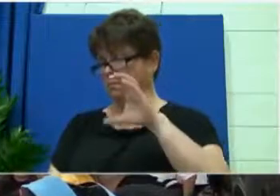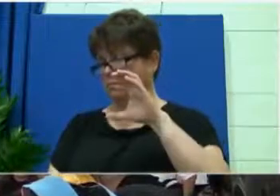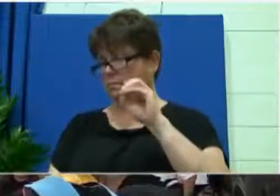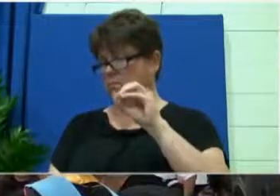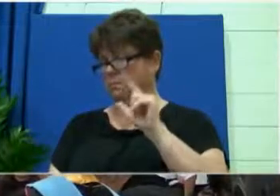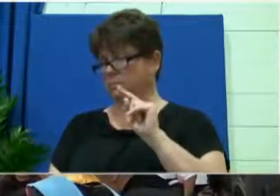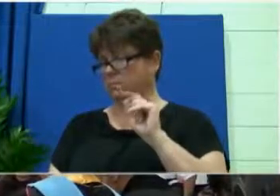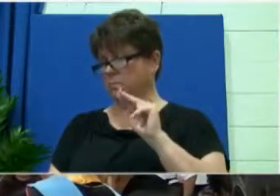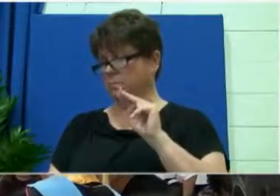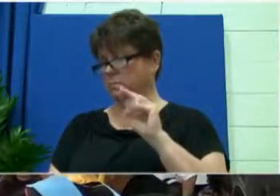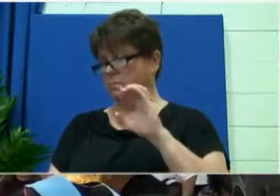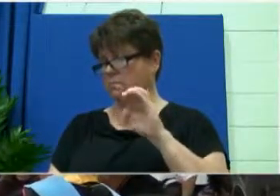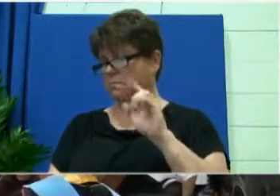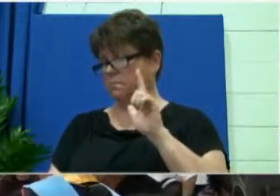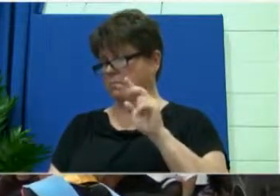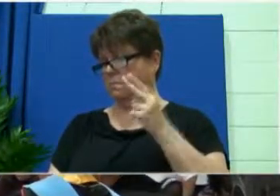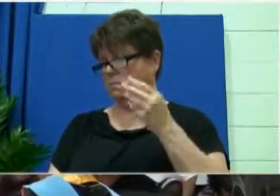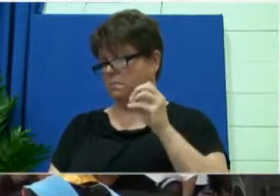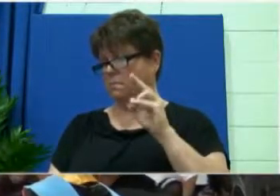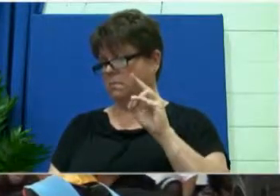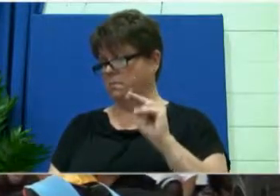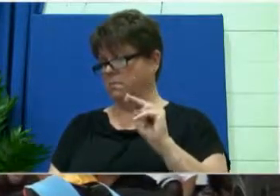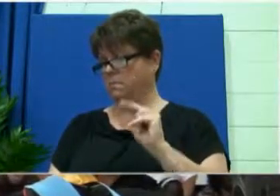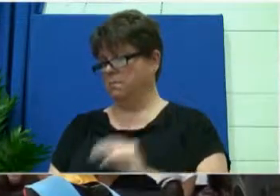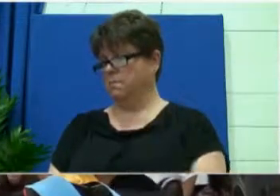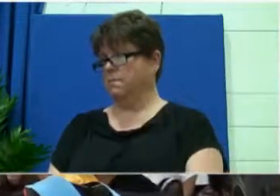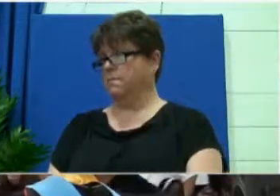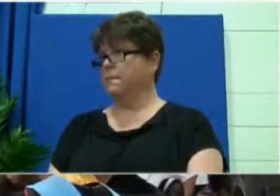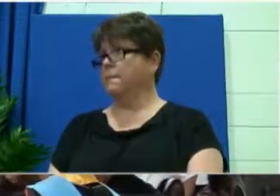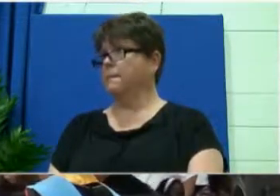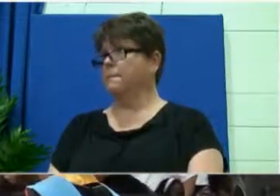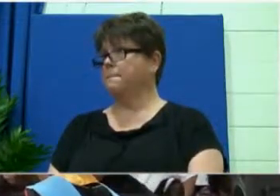Colton Robert Calhoun, Associate in Arts.